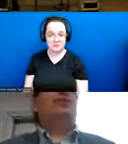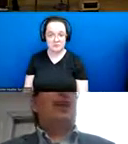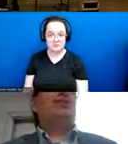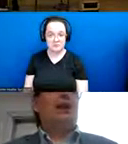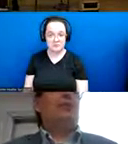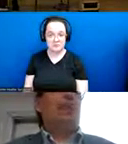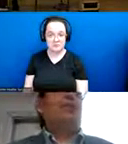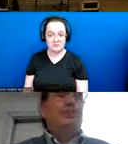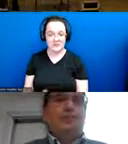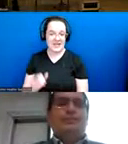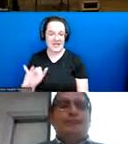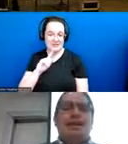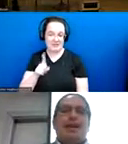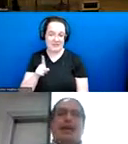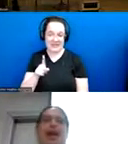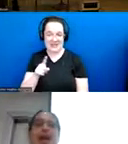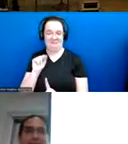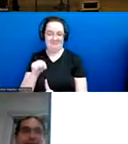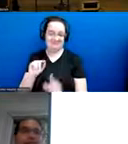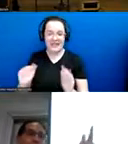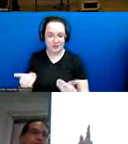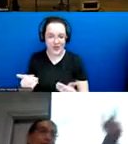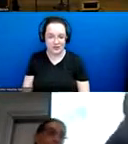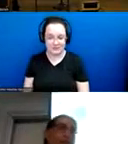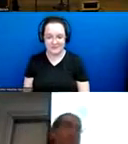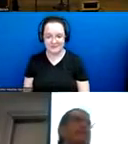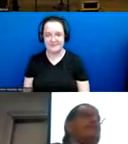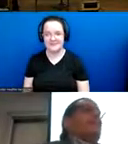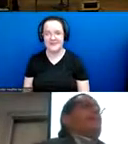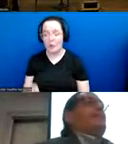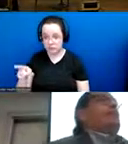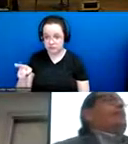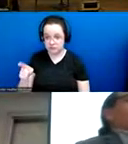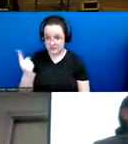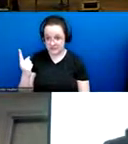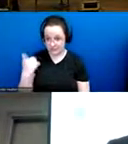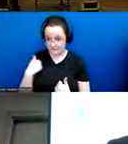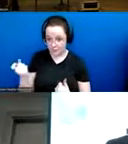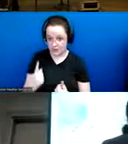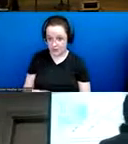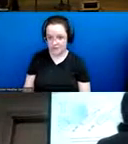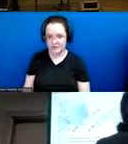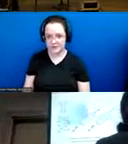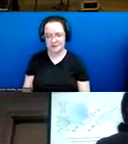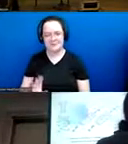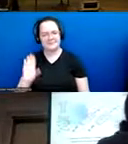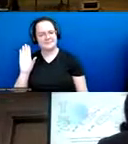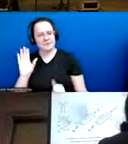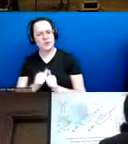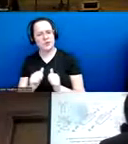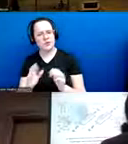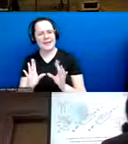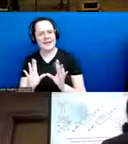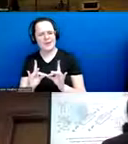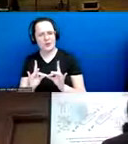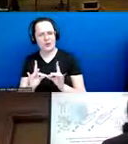the introduction that we wanted to do. Here, remember, yes, please. So with the entanglement swapping, we